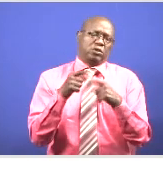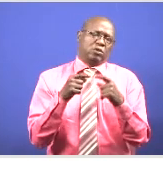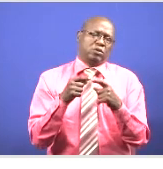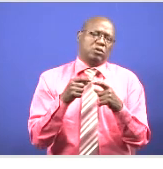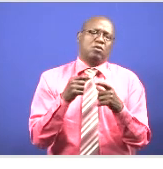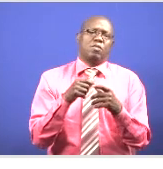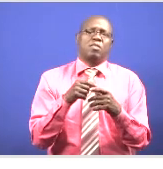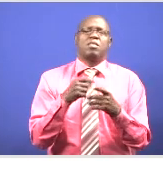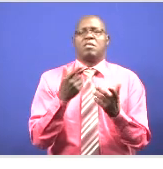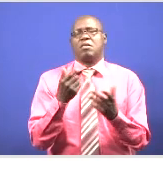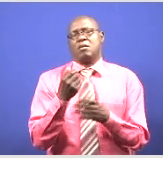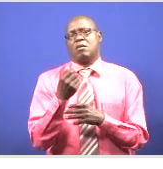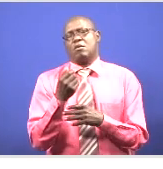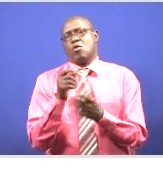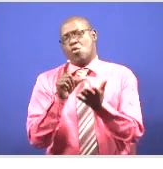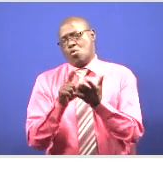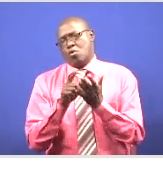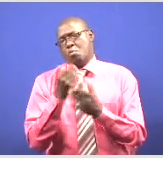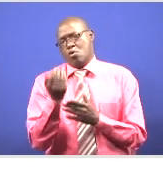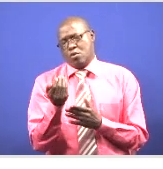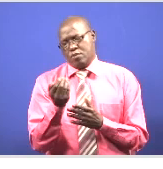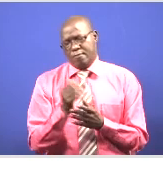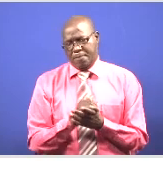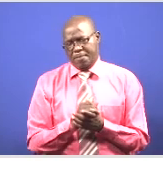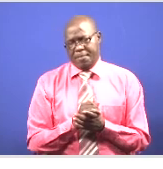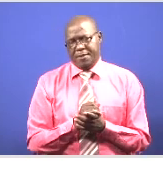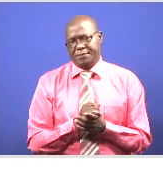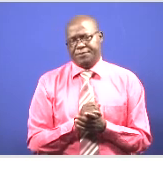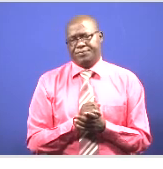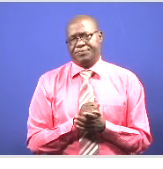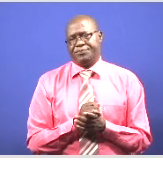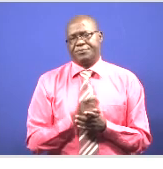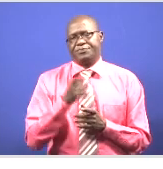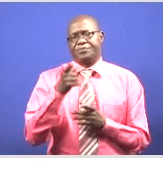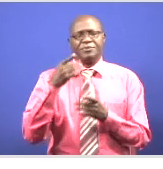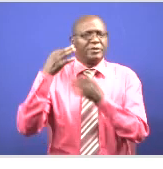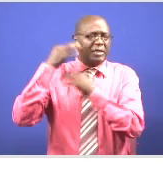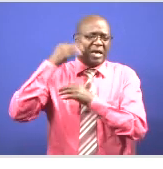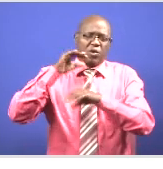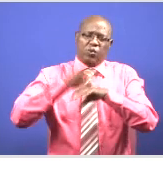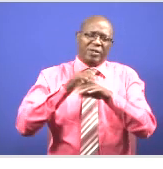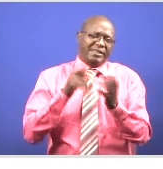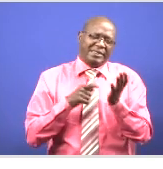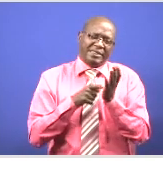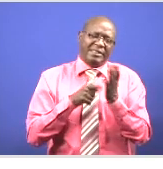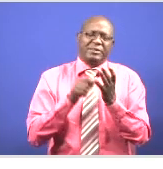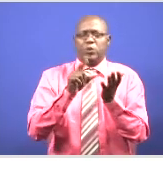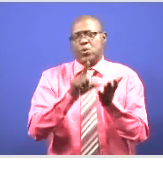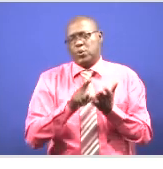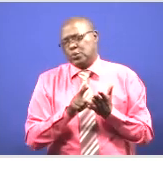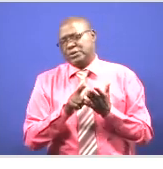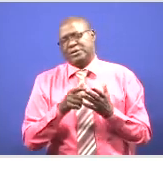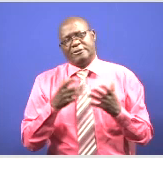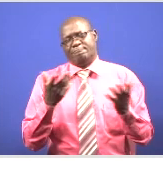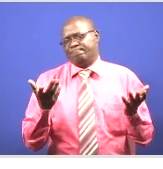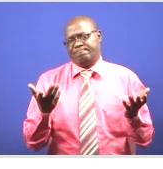to continue borrowing, you know. Which is because we cannot rely on debt. Relying on loans and some of